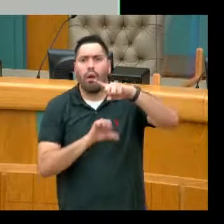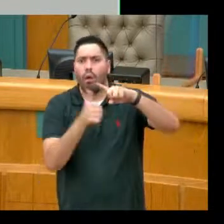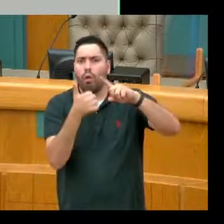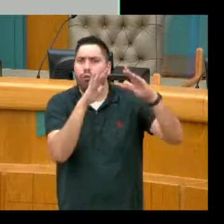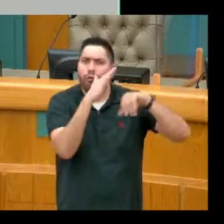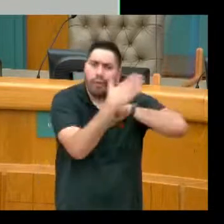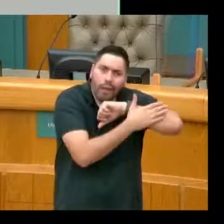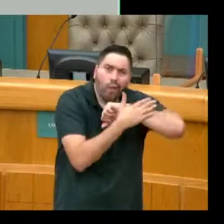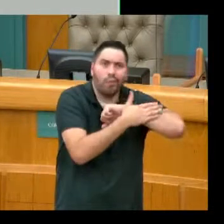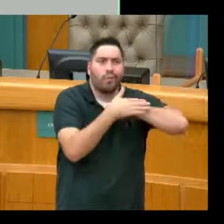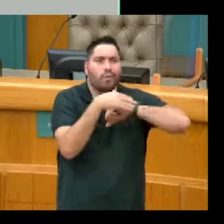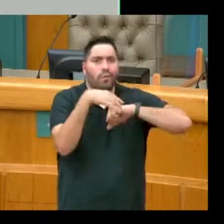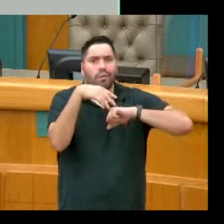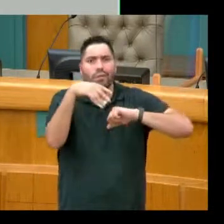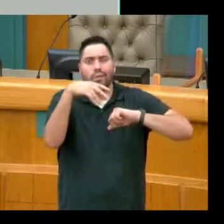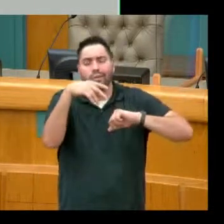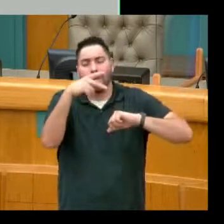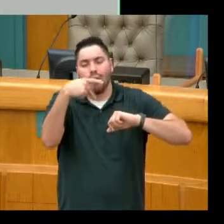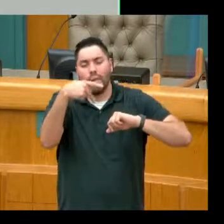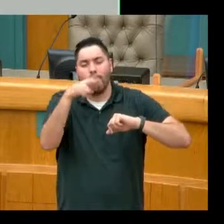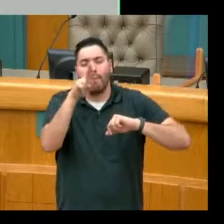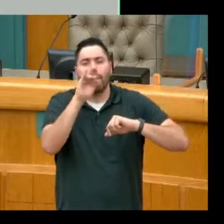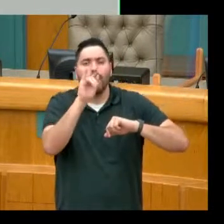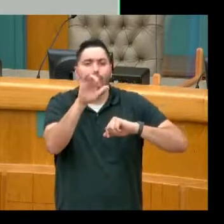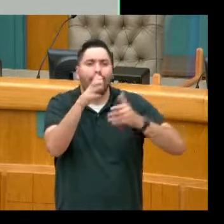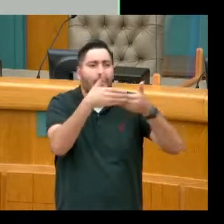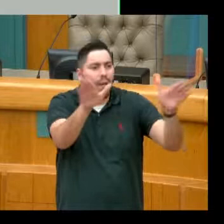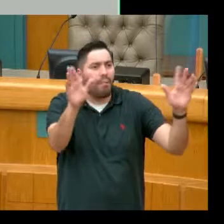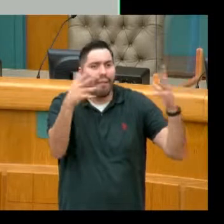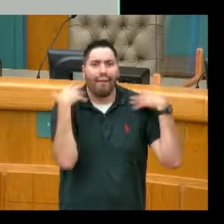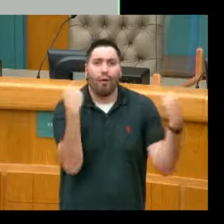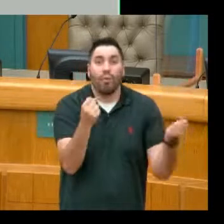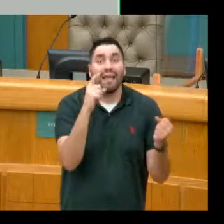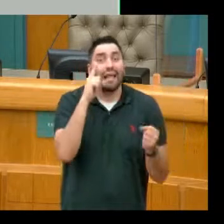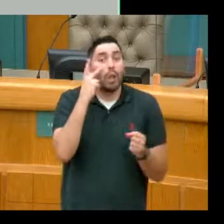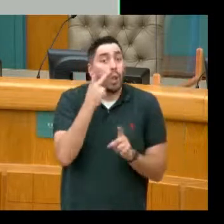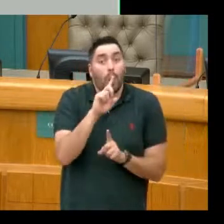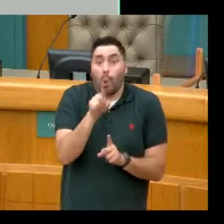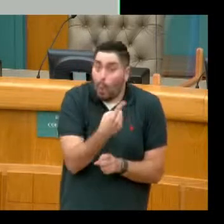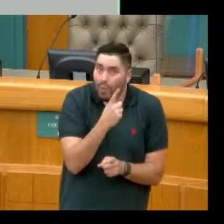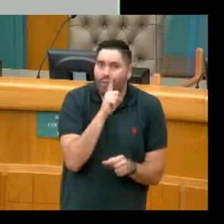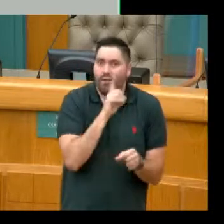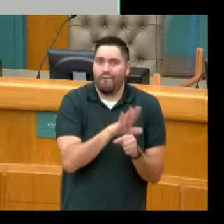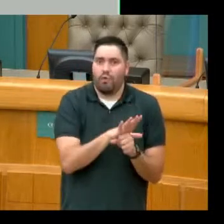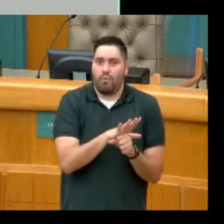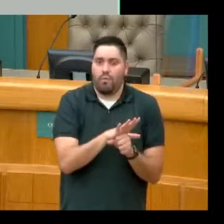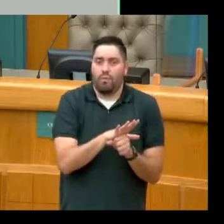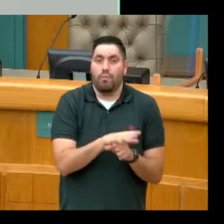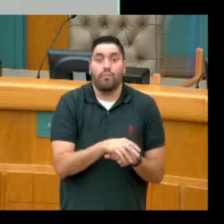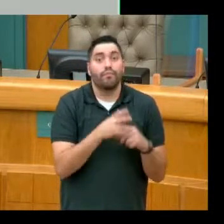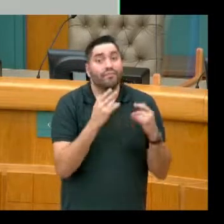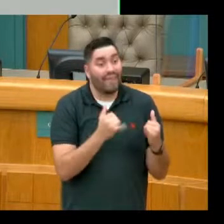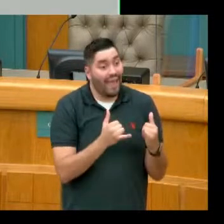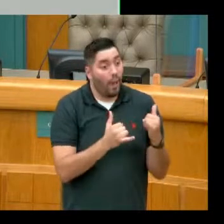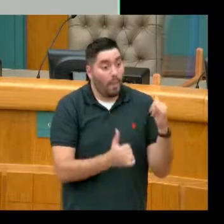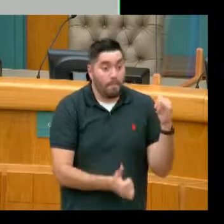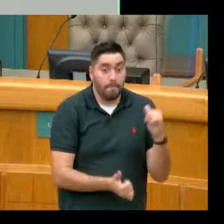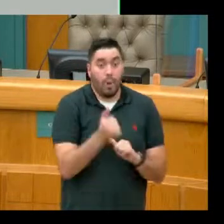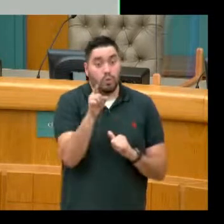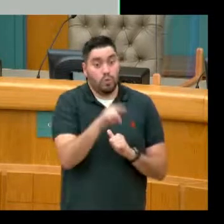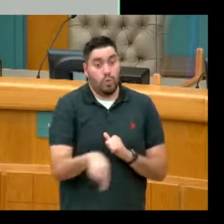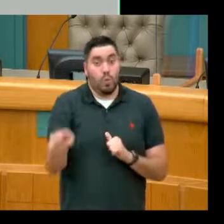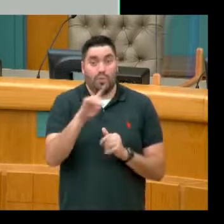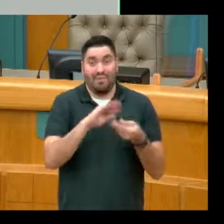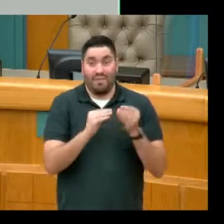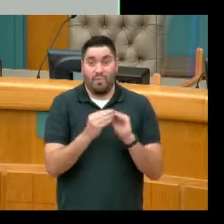PCR test, not an antibody test or an antigen test. The reason why we report this number is this is the number that the state